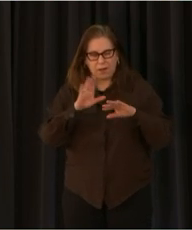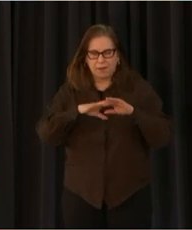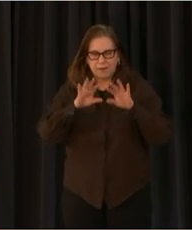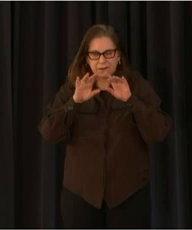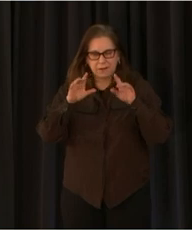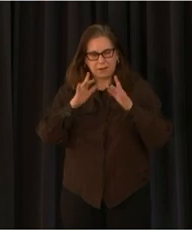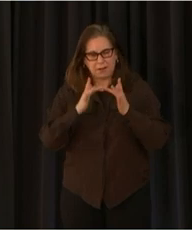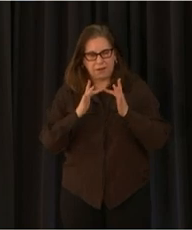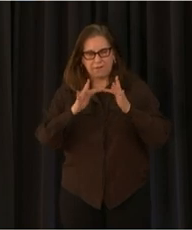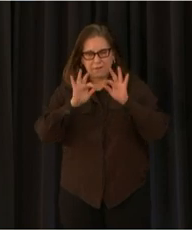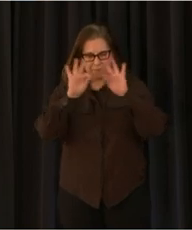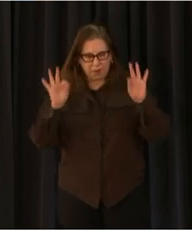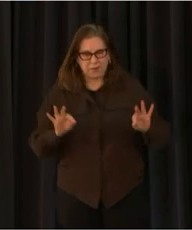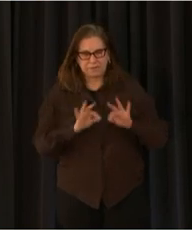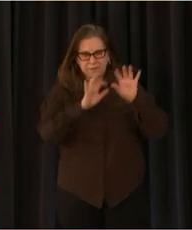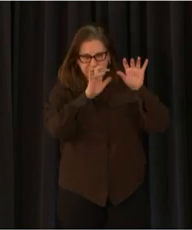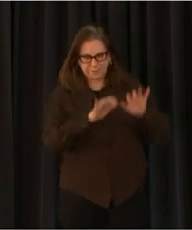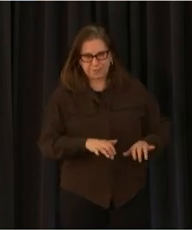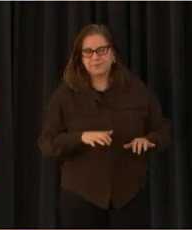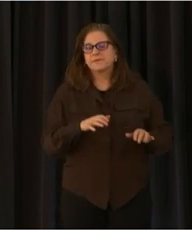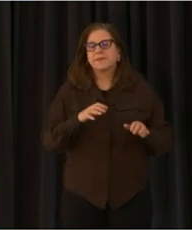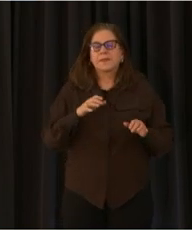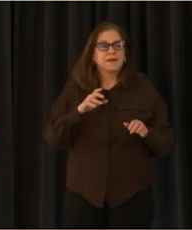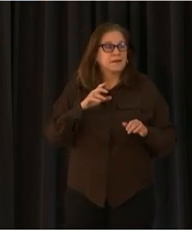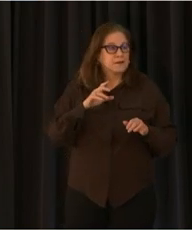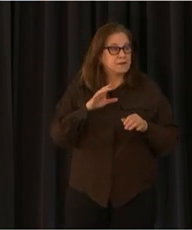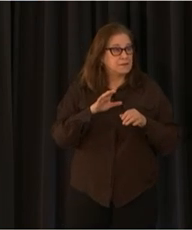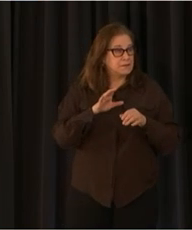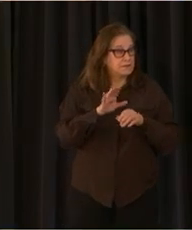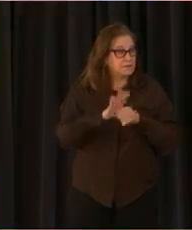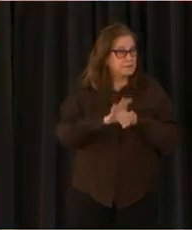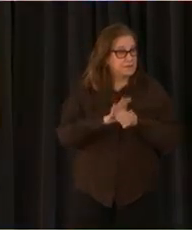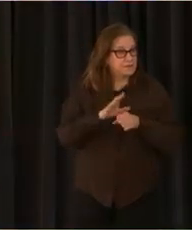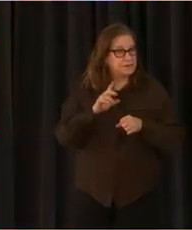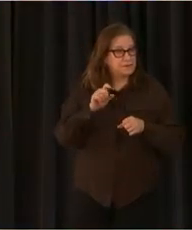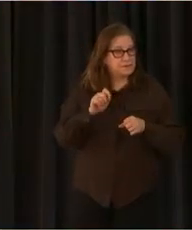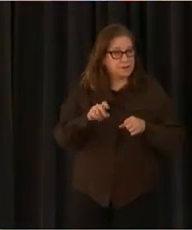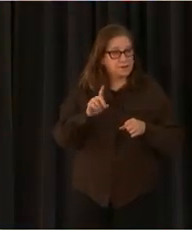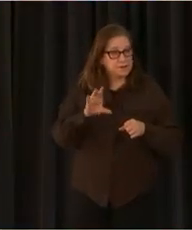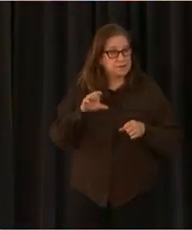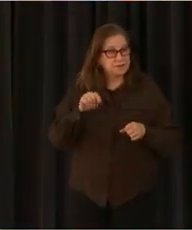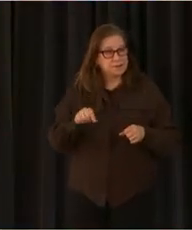coronavirus.dc.gov/phase2. So with that, we can take some questions.